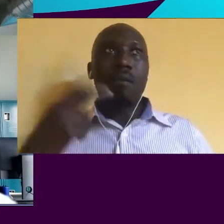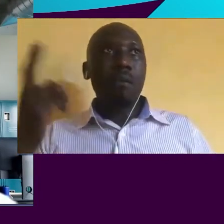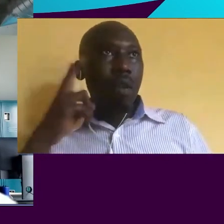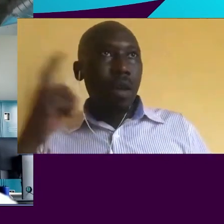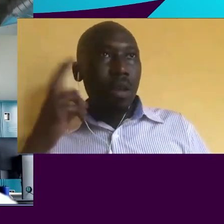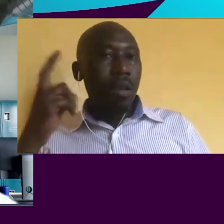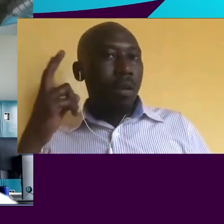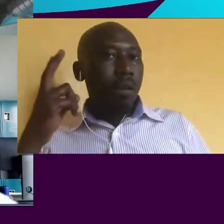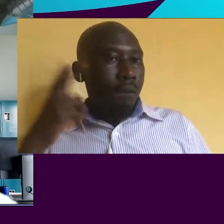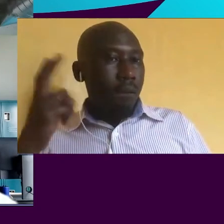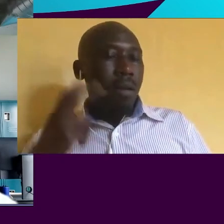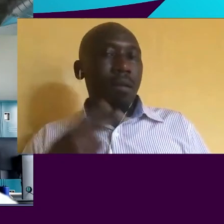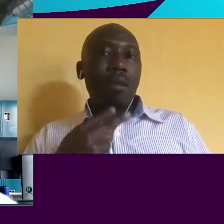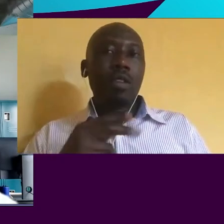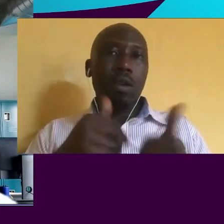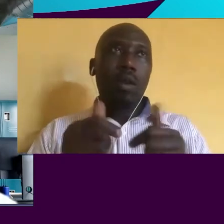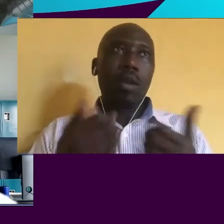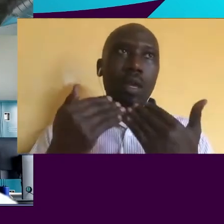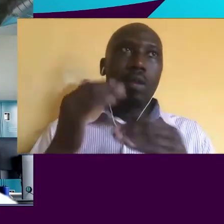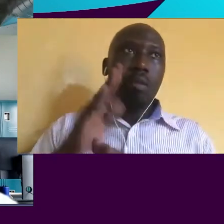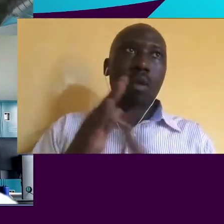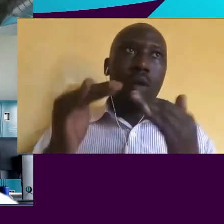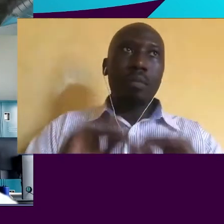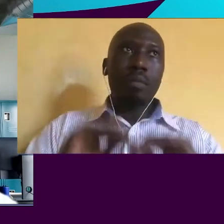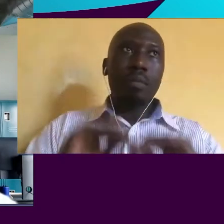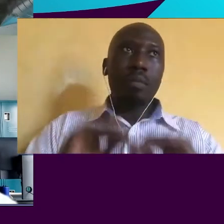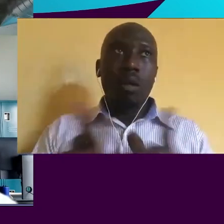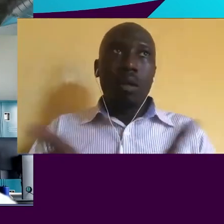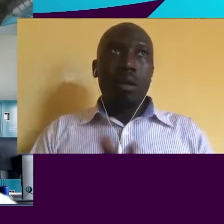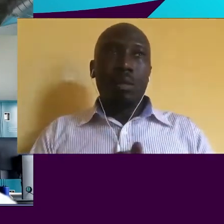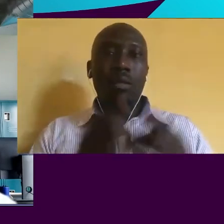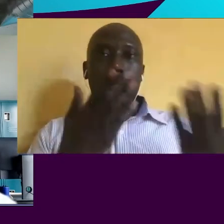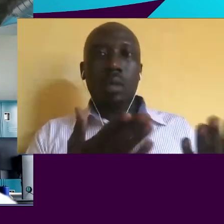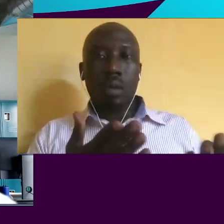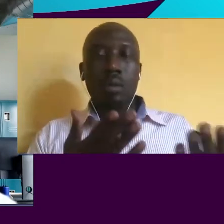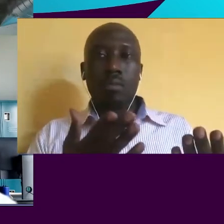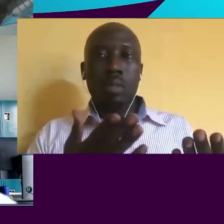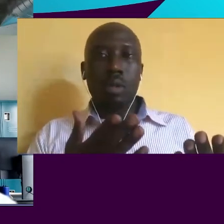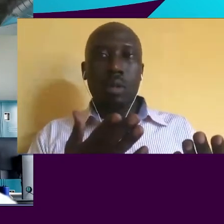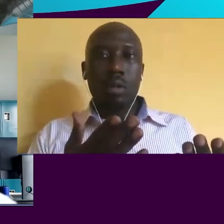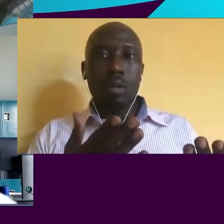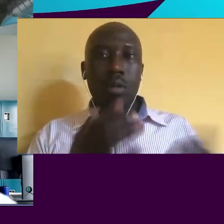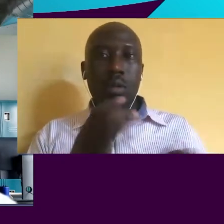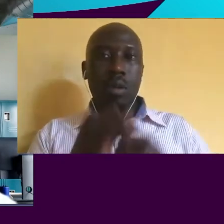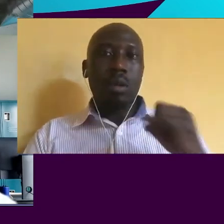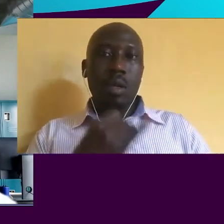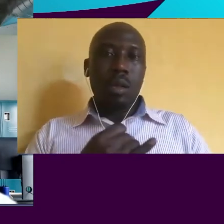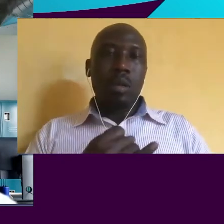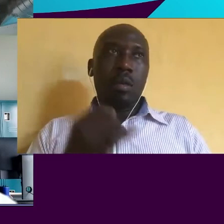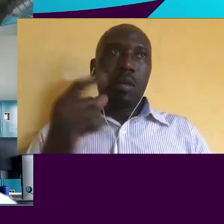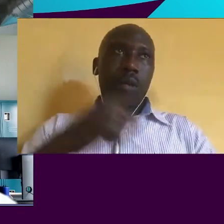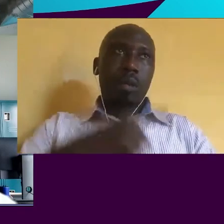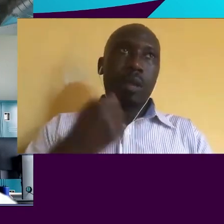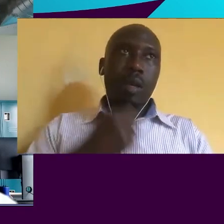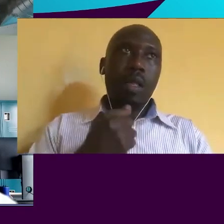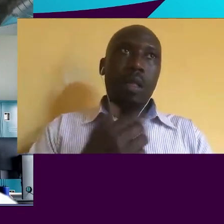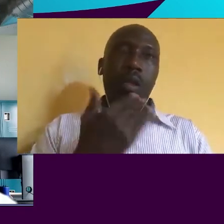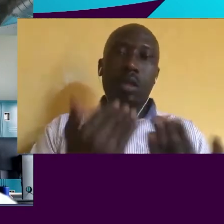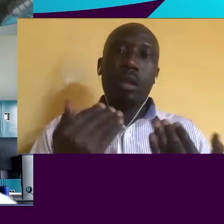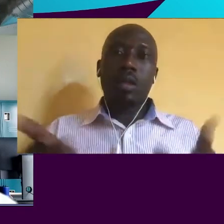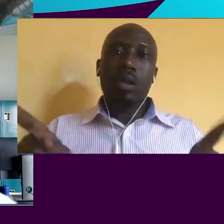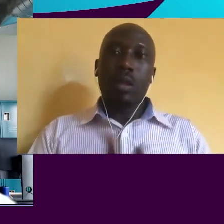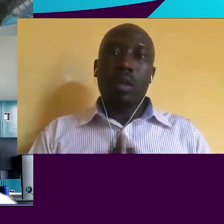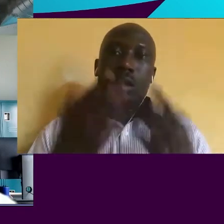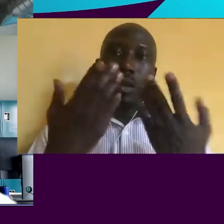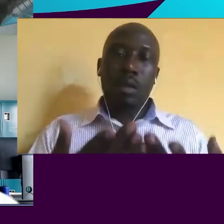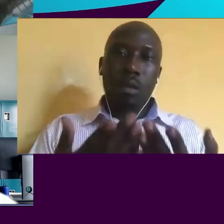much. On this great day of the International Day of the Girl Child, it's really good that